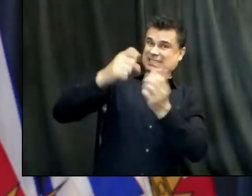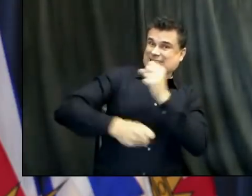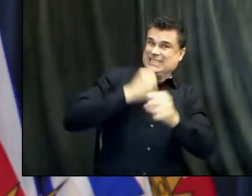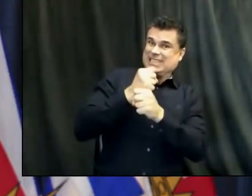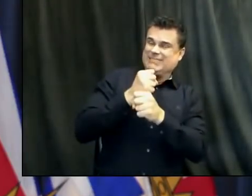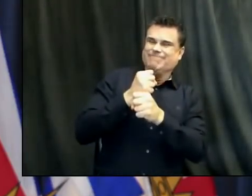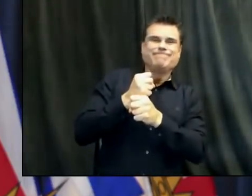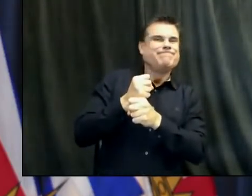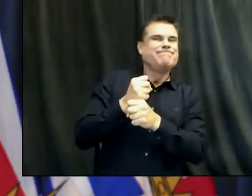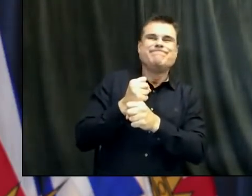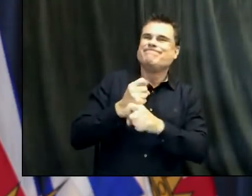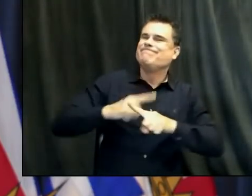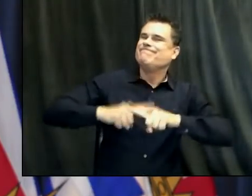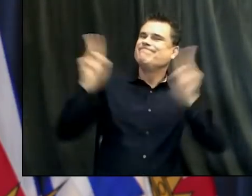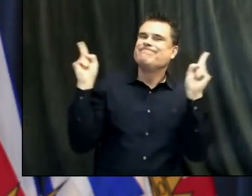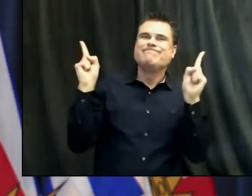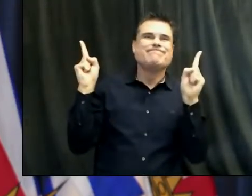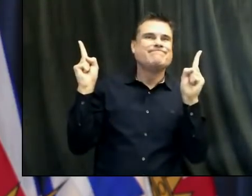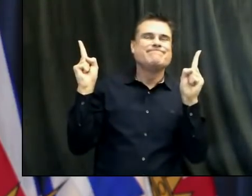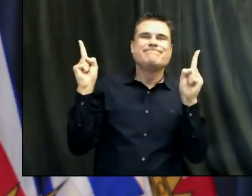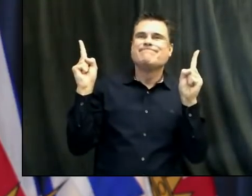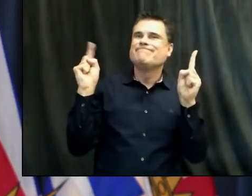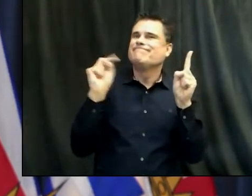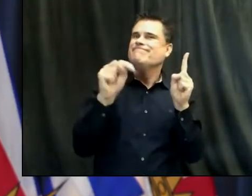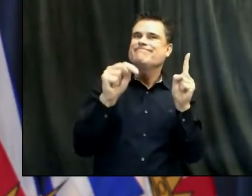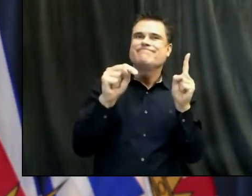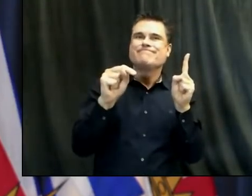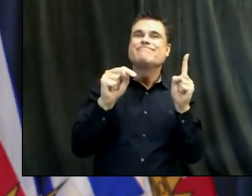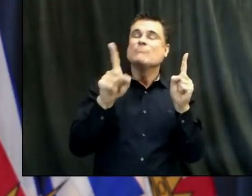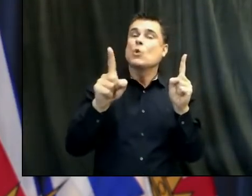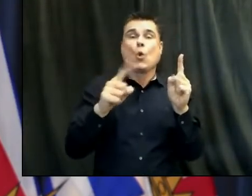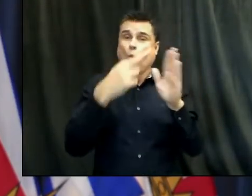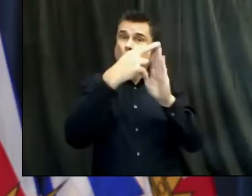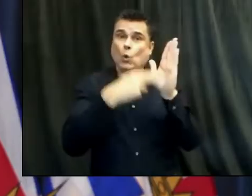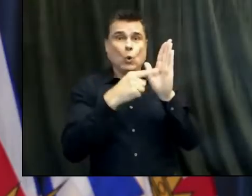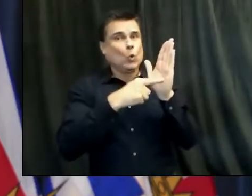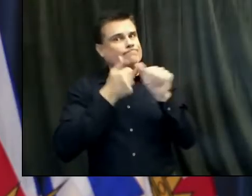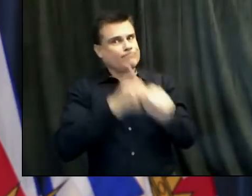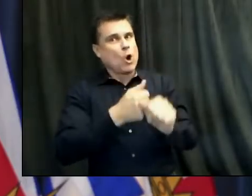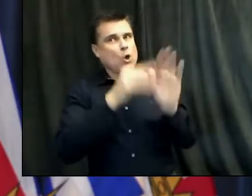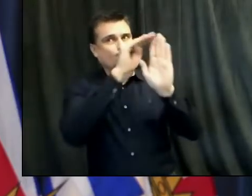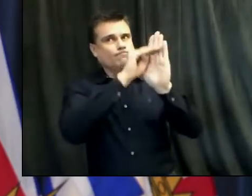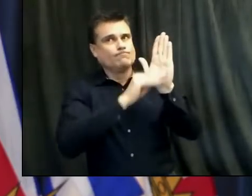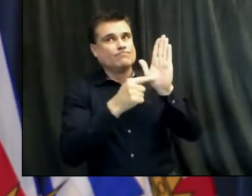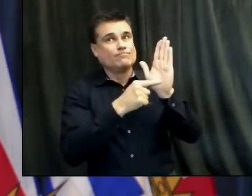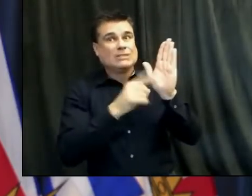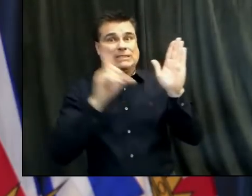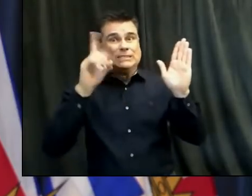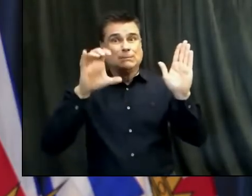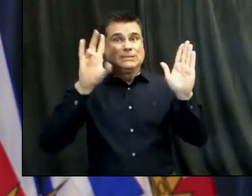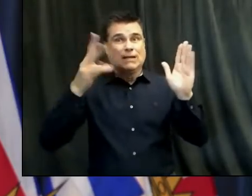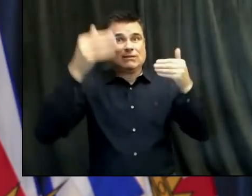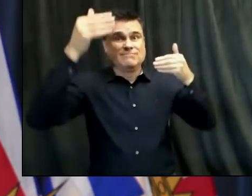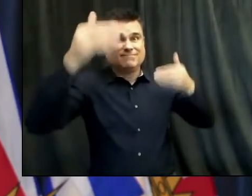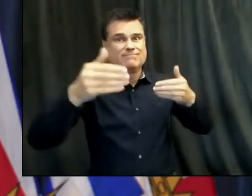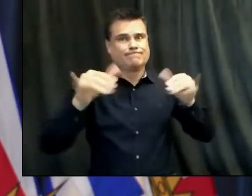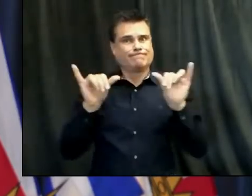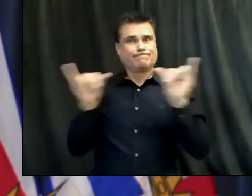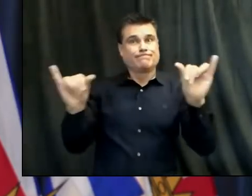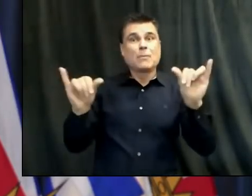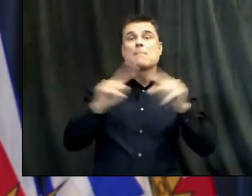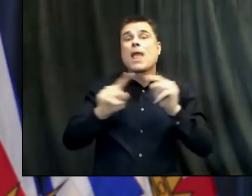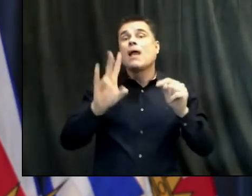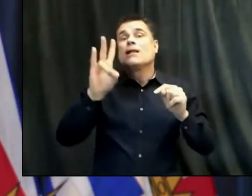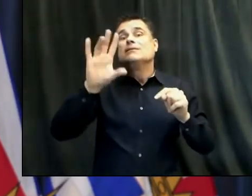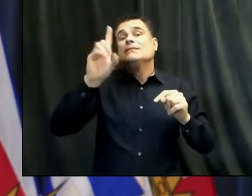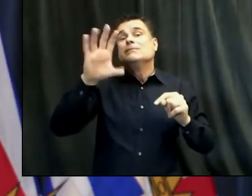are in place on December 7th, and we'll have more to say about that next week. But think of ways that we can celebrate together, that we can make this Christmas